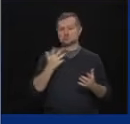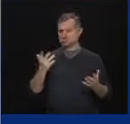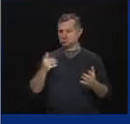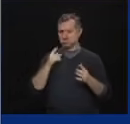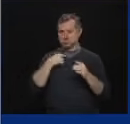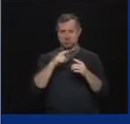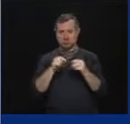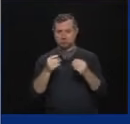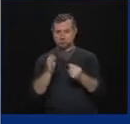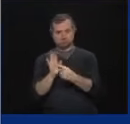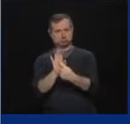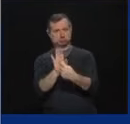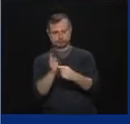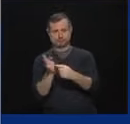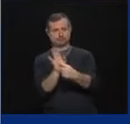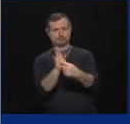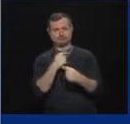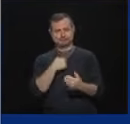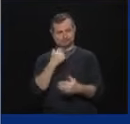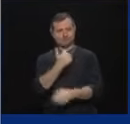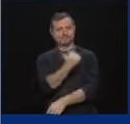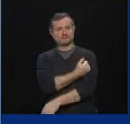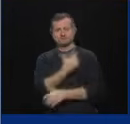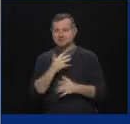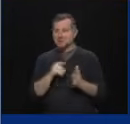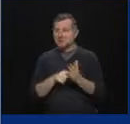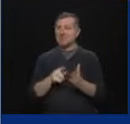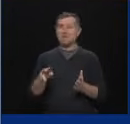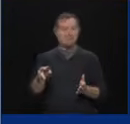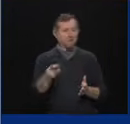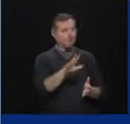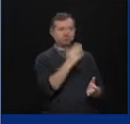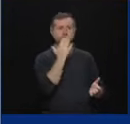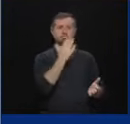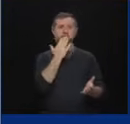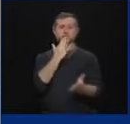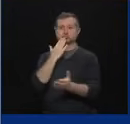proof before they're served food, as I was in a diner late last night.